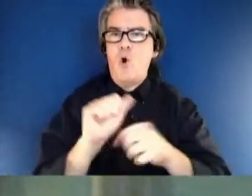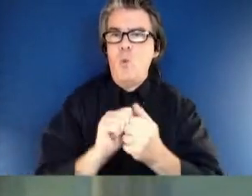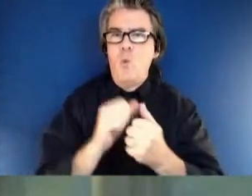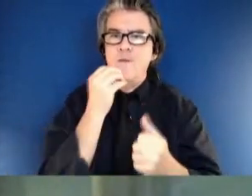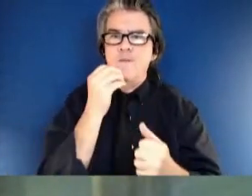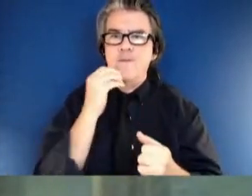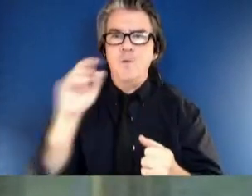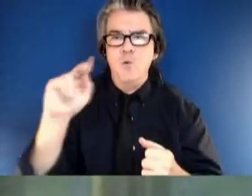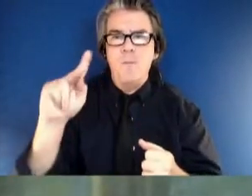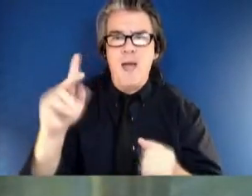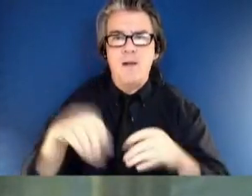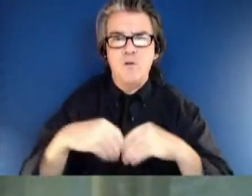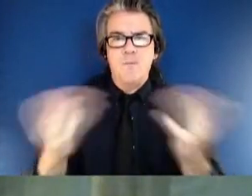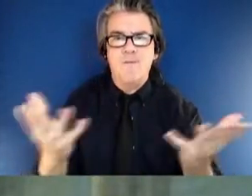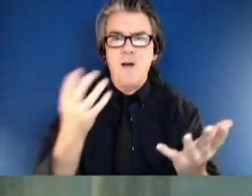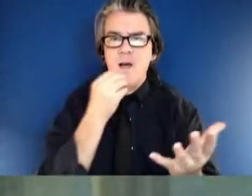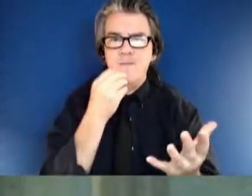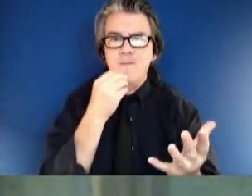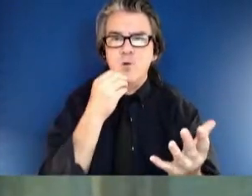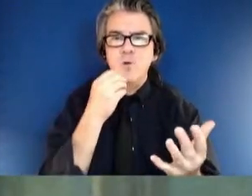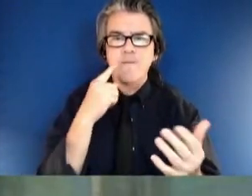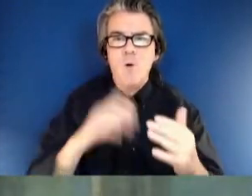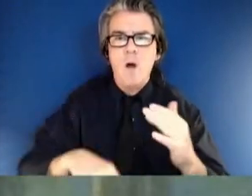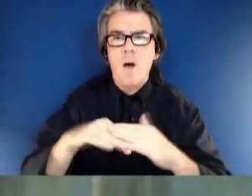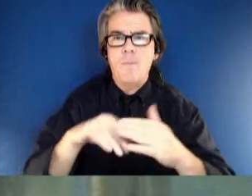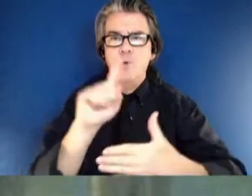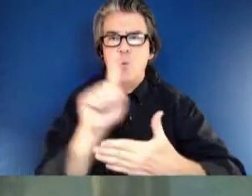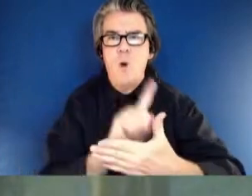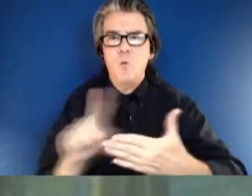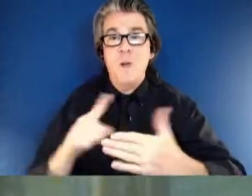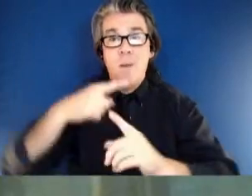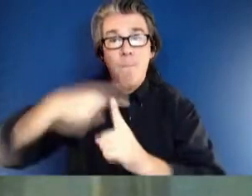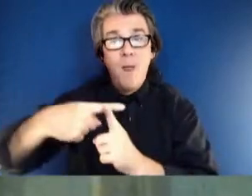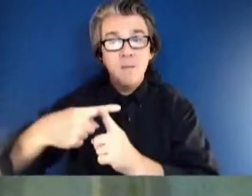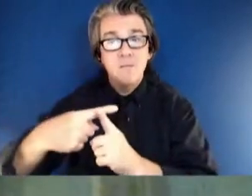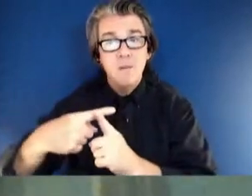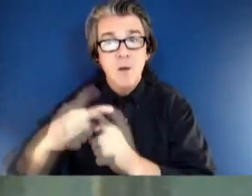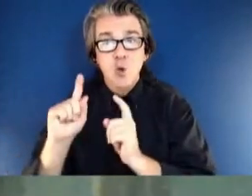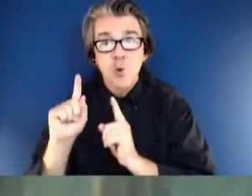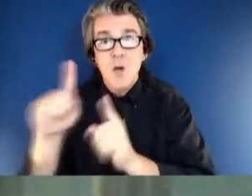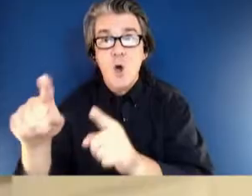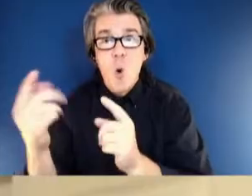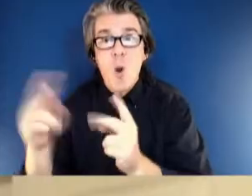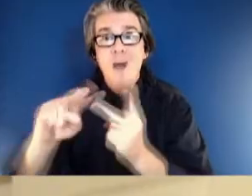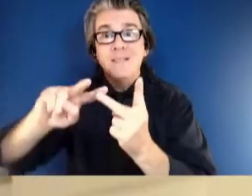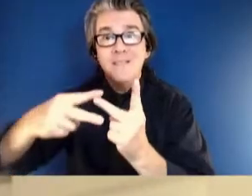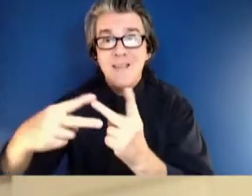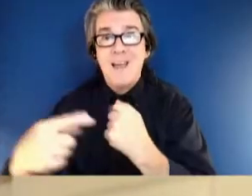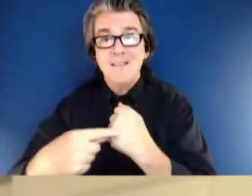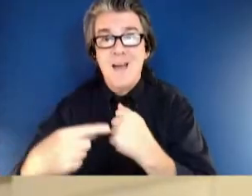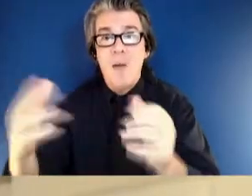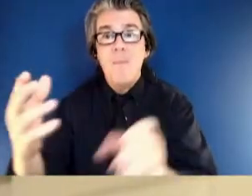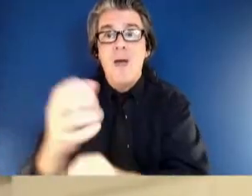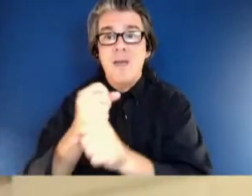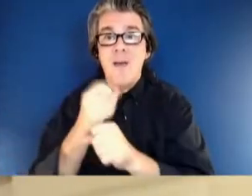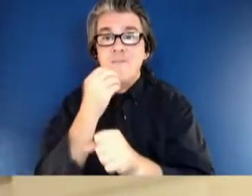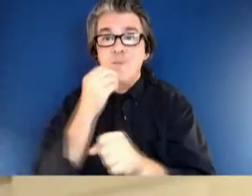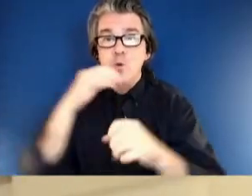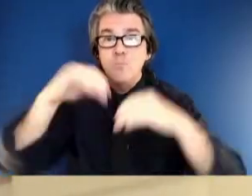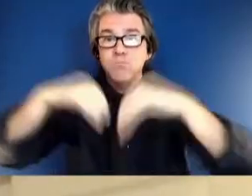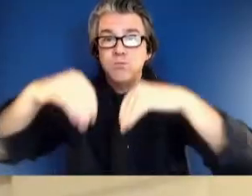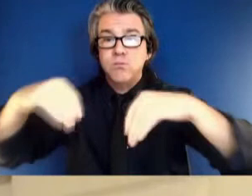our regional food banks for that. Back to you, Lindsay. Great. Thank you. Thank you very much, Vanessa. That's good